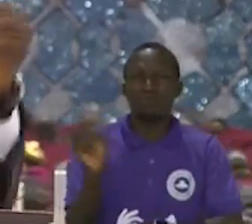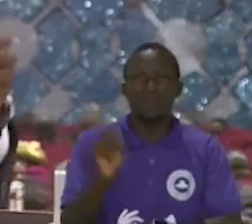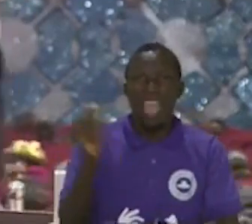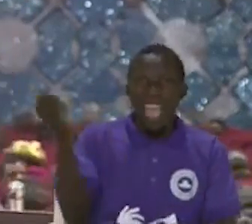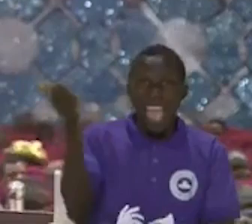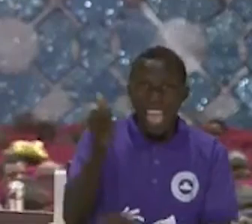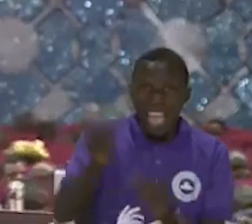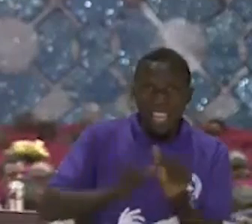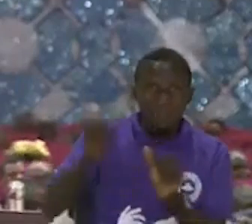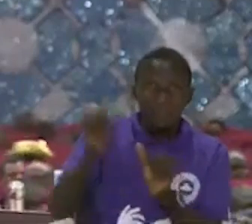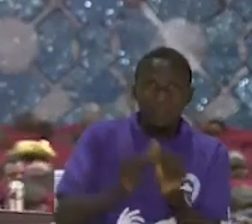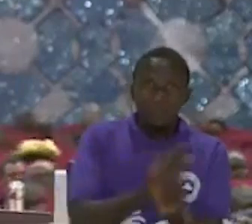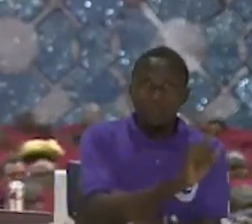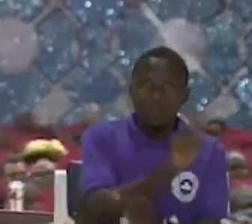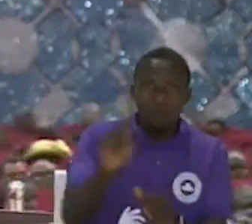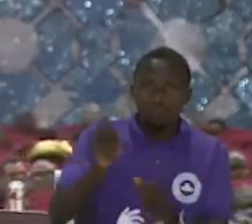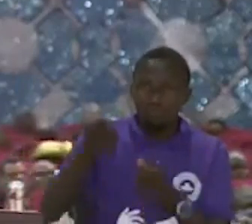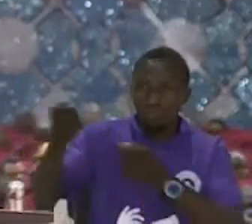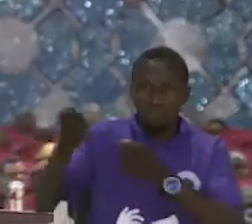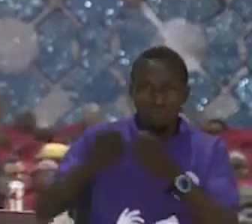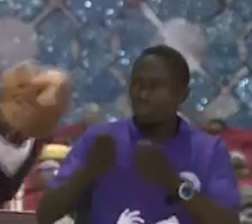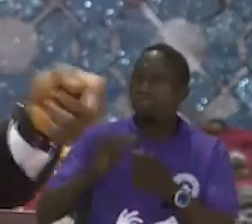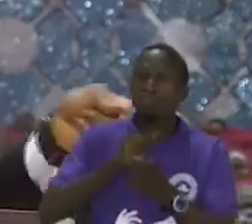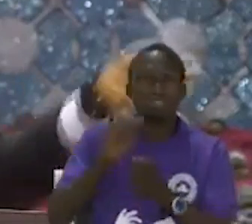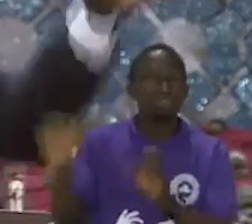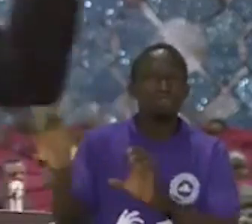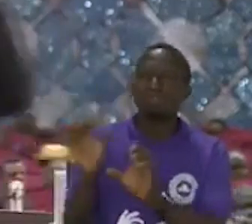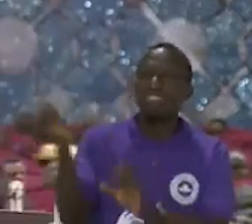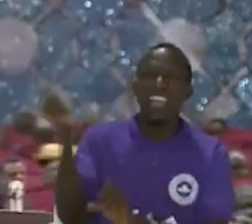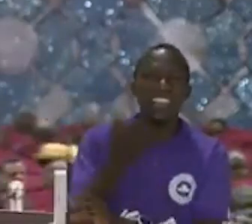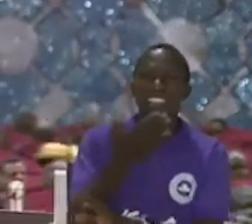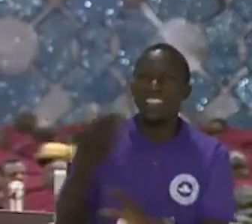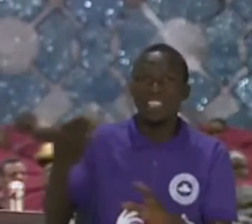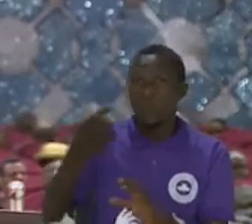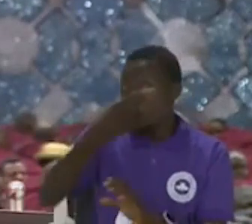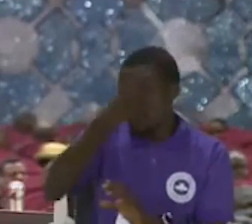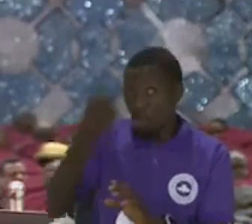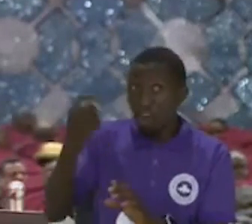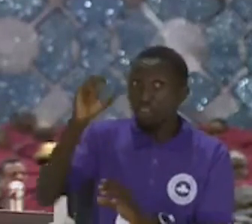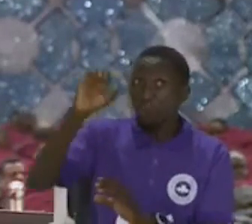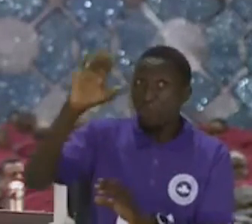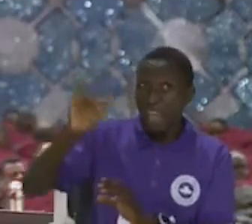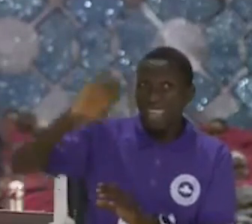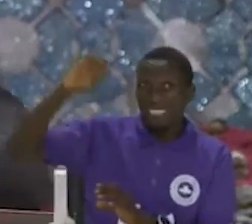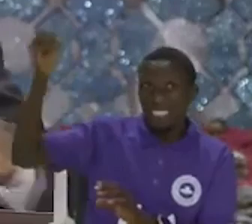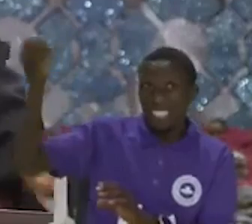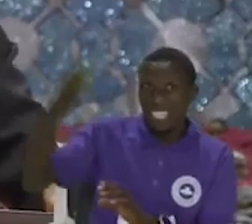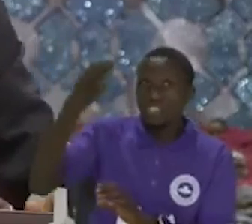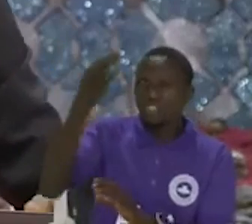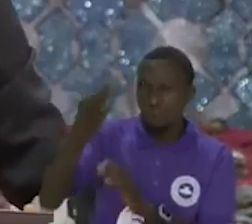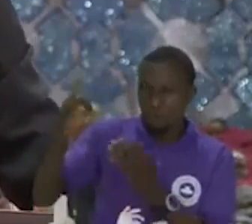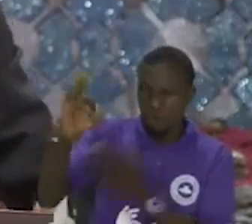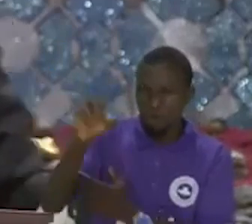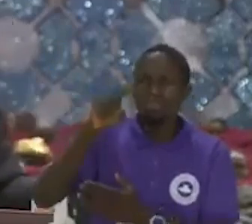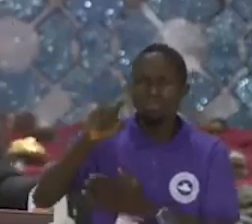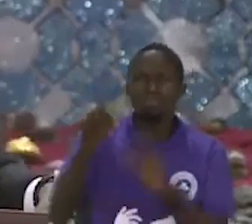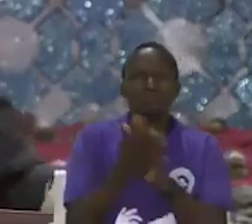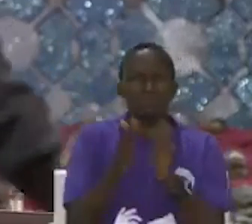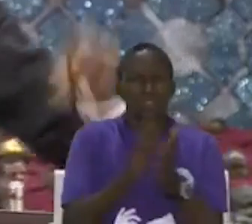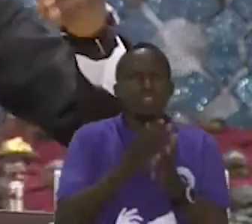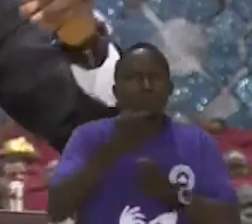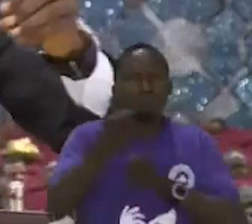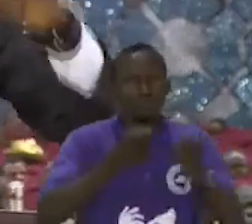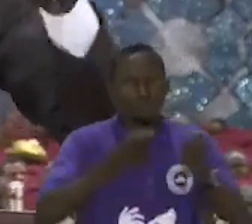position of dominion did not do anything to come into that point. It was by the grace of God that you come into that position of dominion.